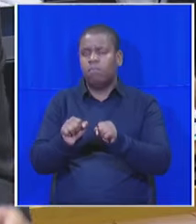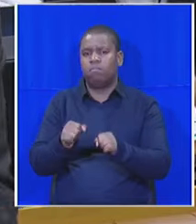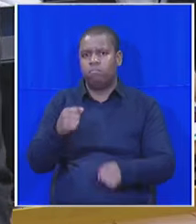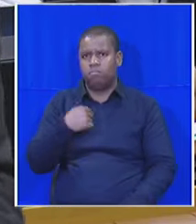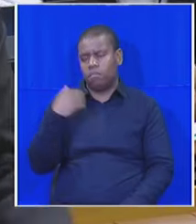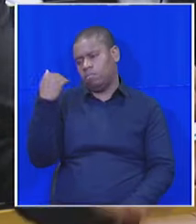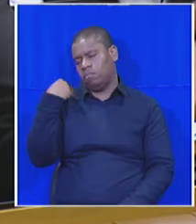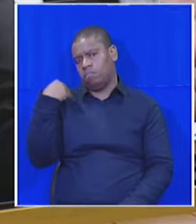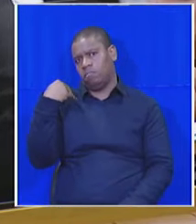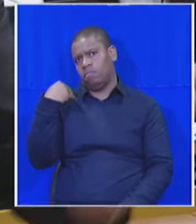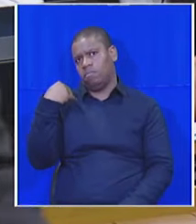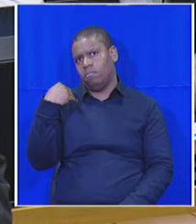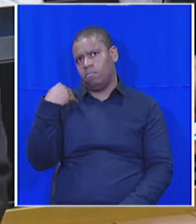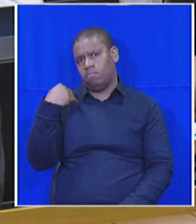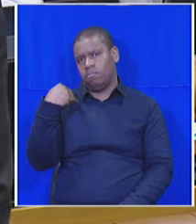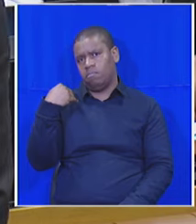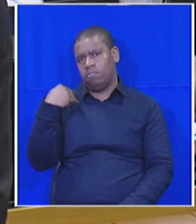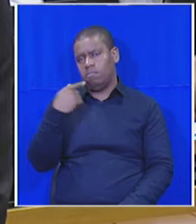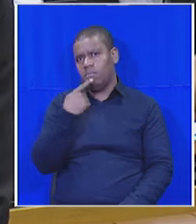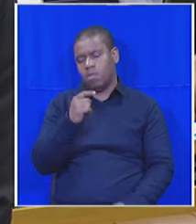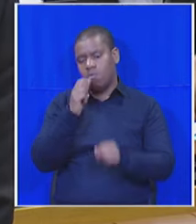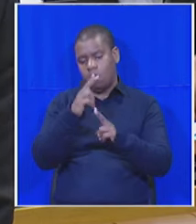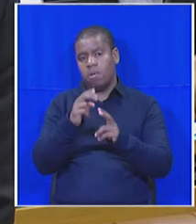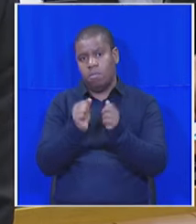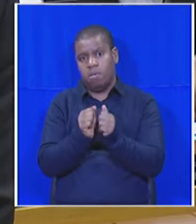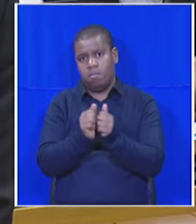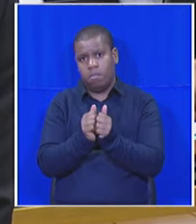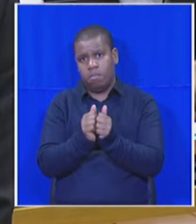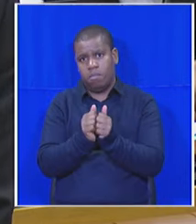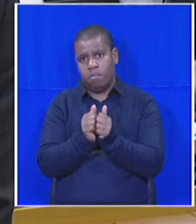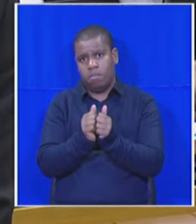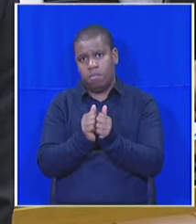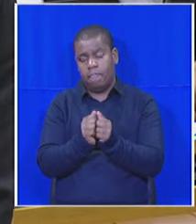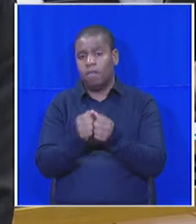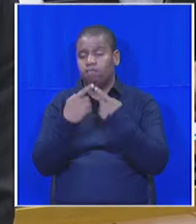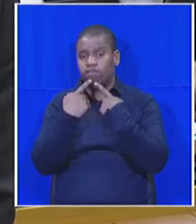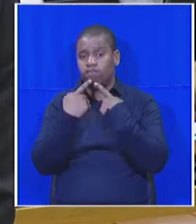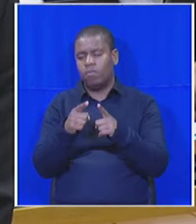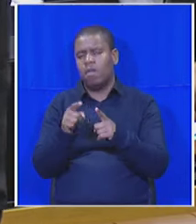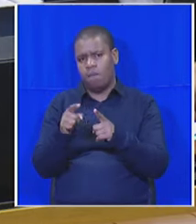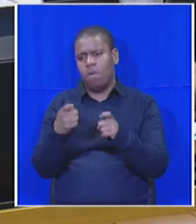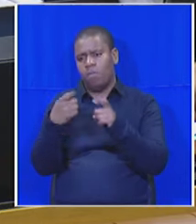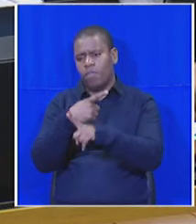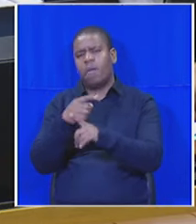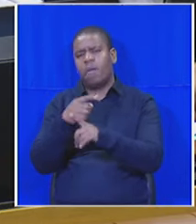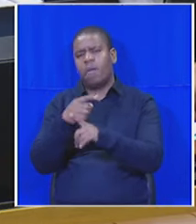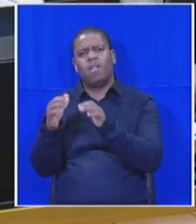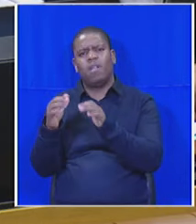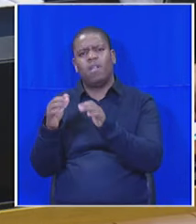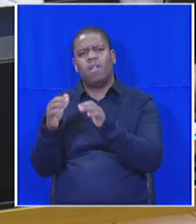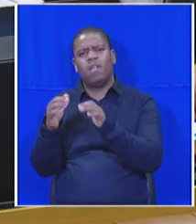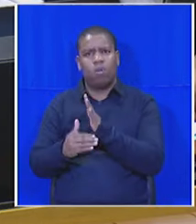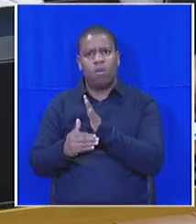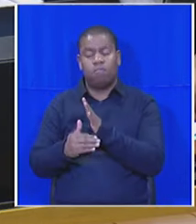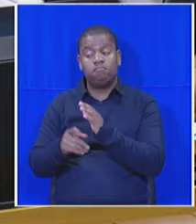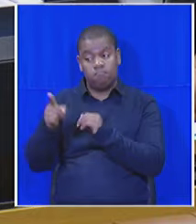owned it from the podium, but the Honourable Member is unparliamentary in what he's just said by calling me a sellout. I think he must